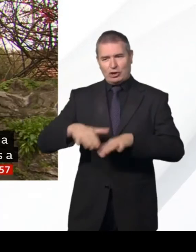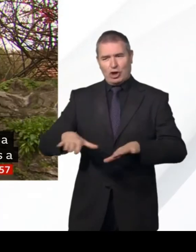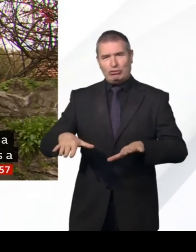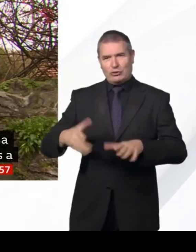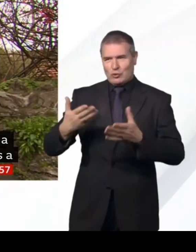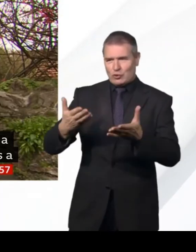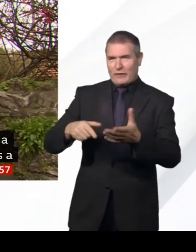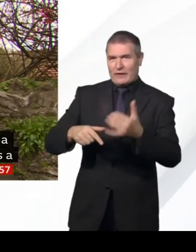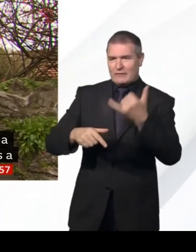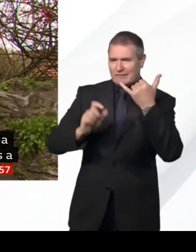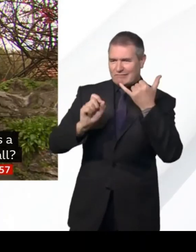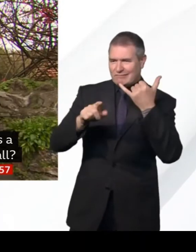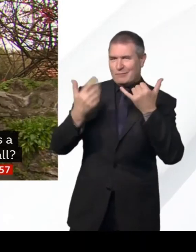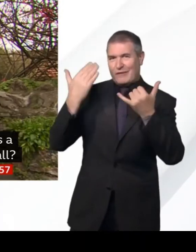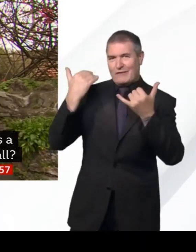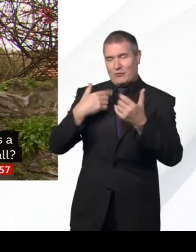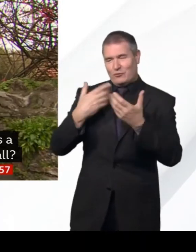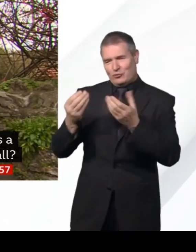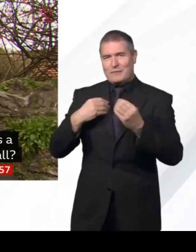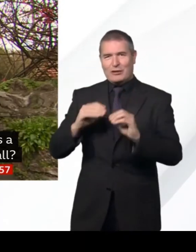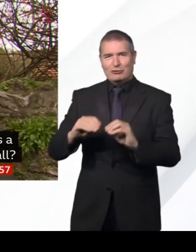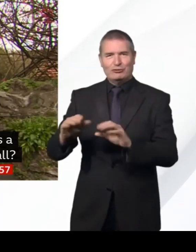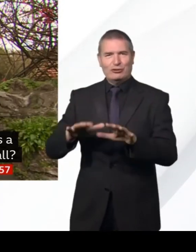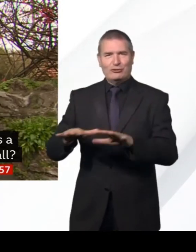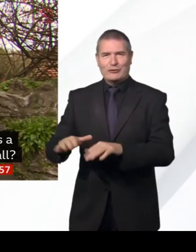the world used to work.